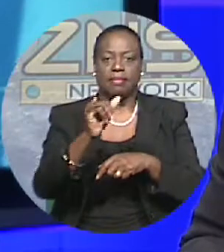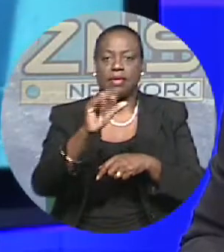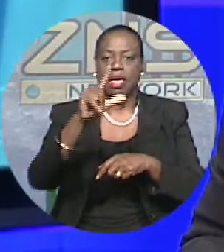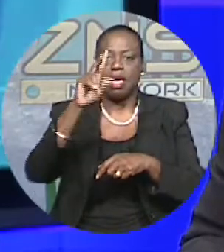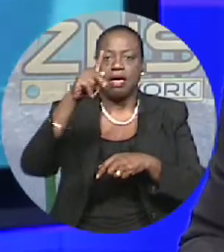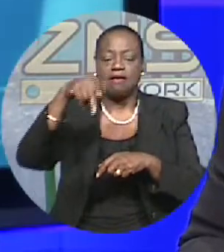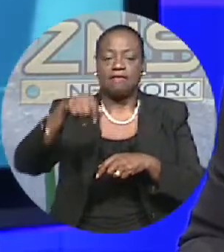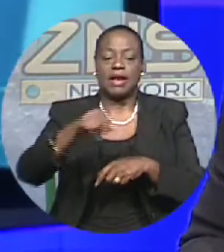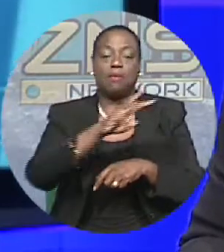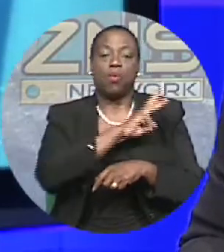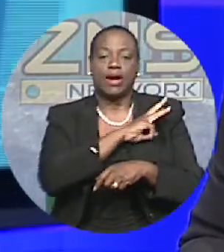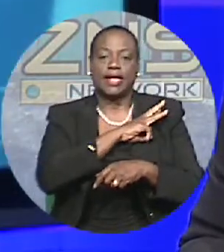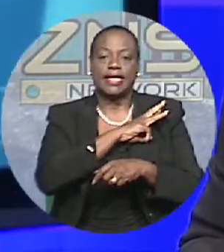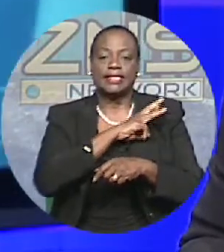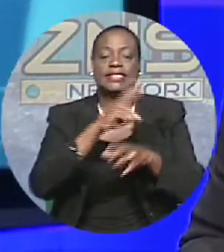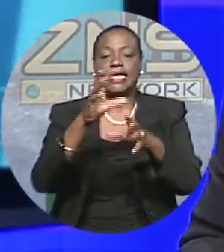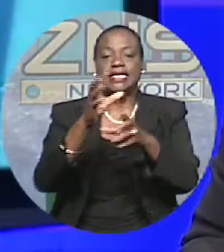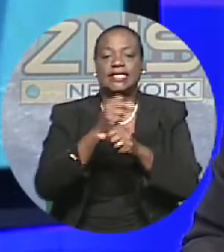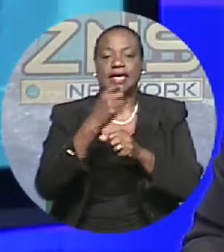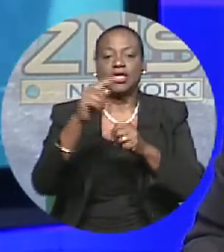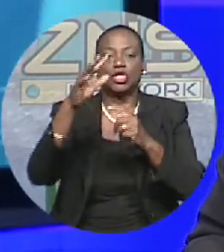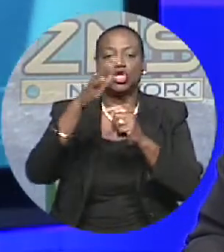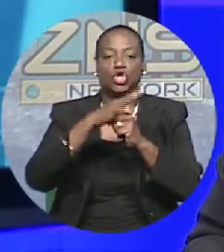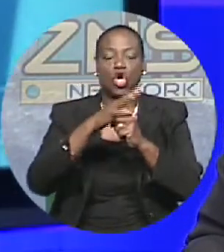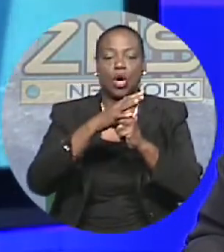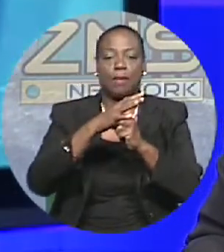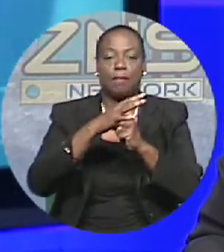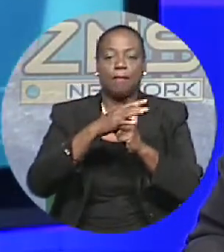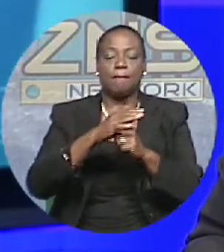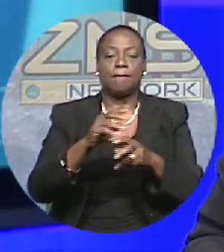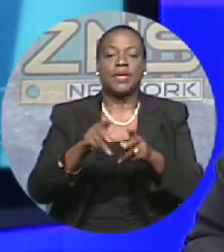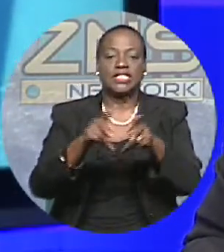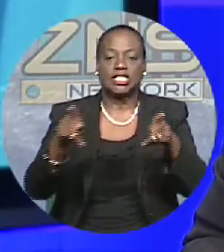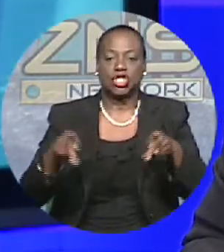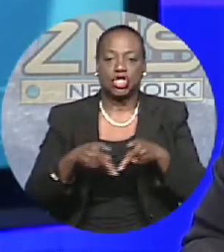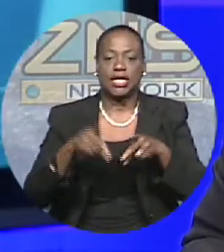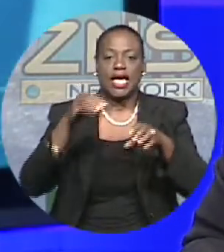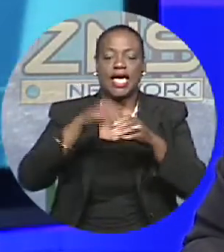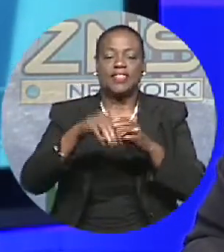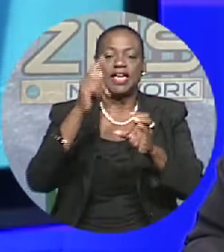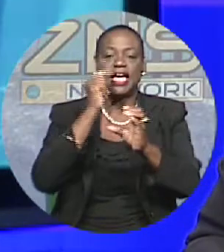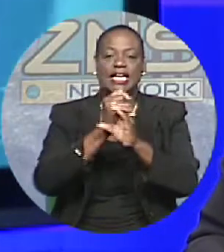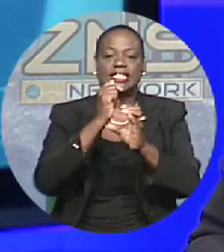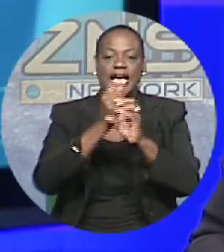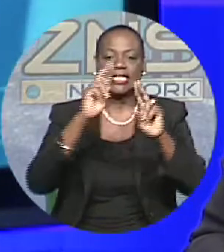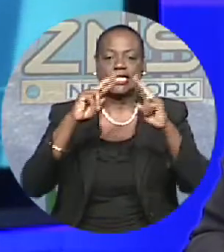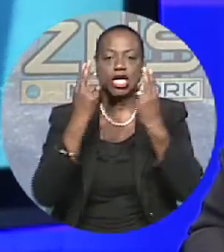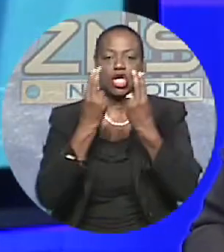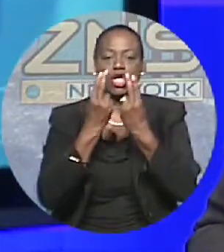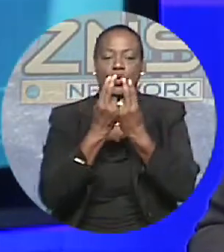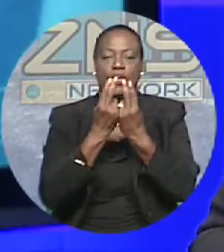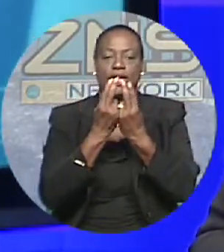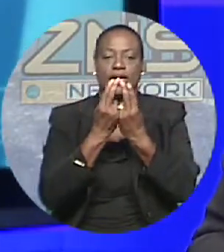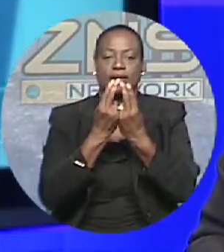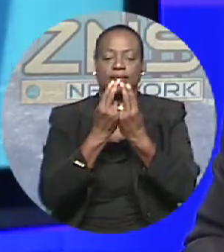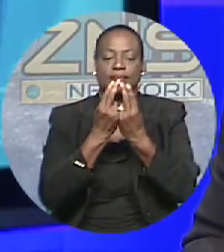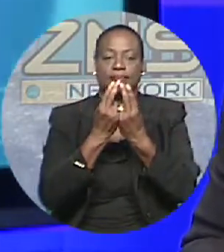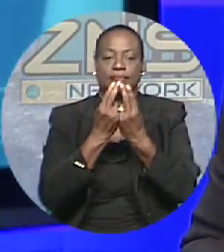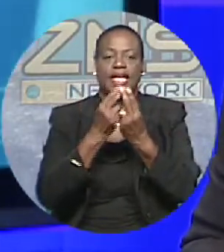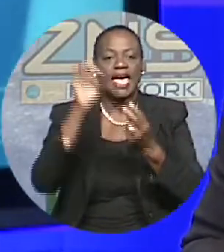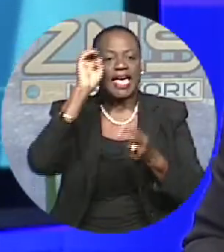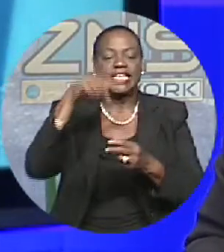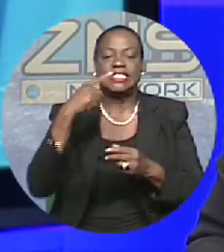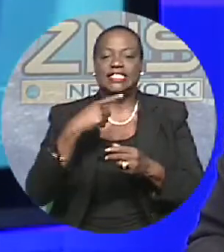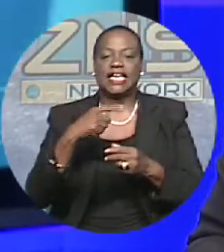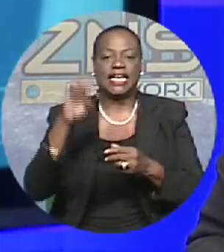union. Watkins is no stranger to the executive team, having served in various positions previously. He said he plans to bring